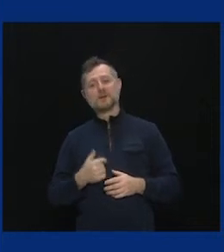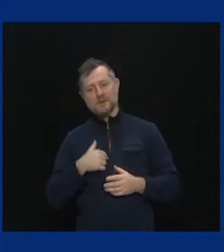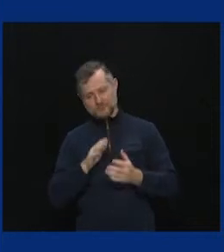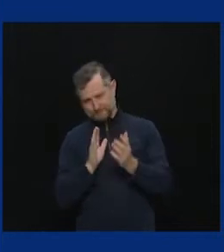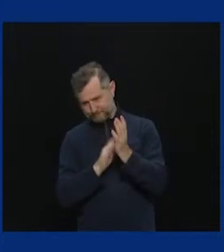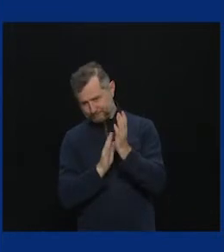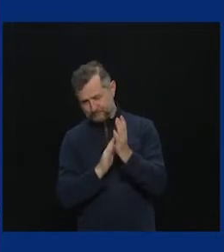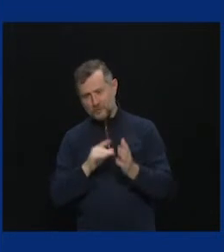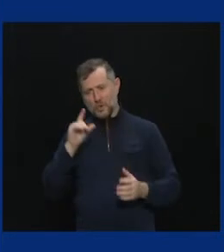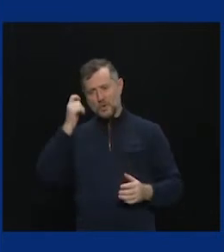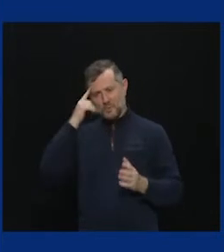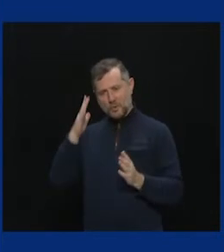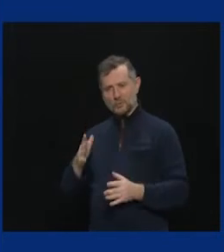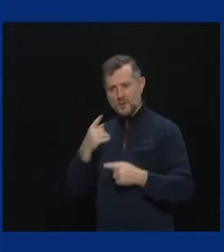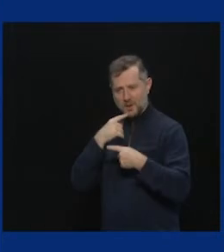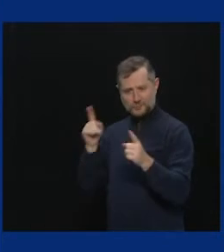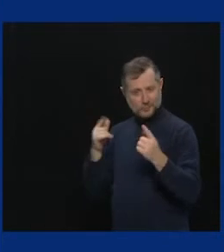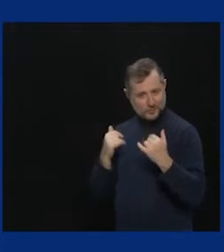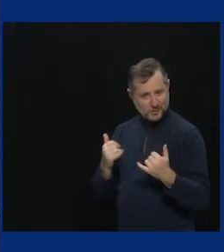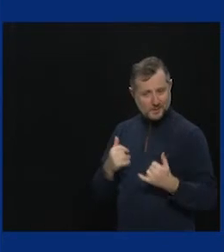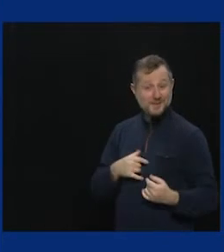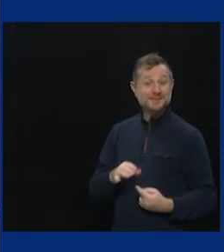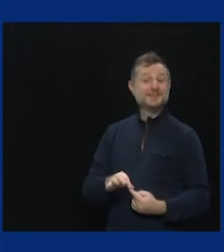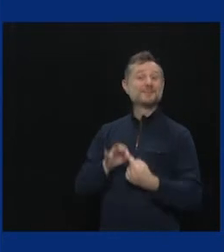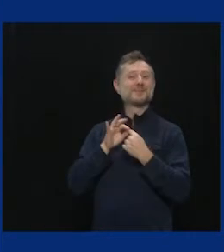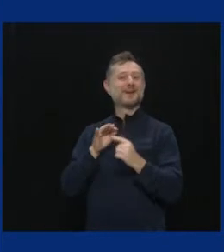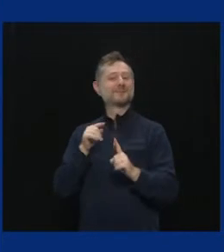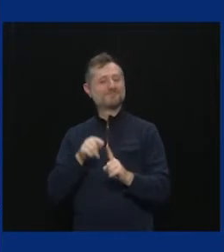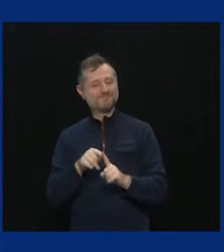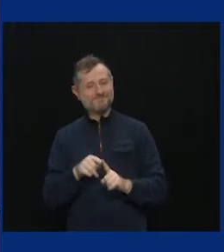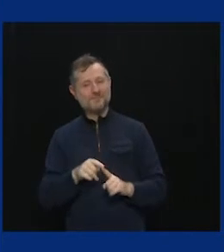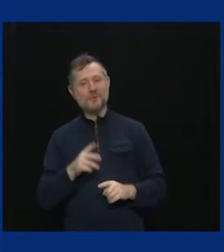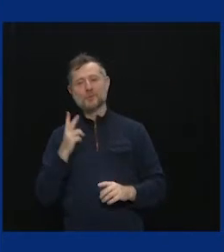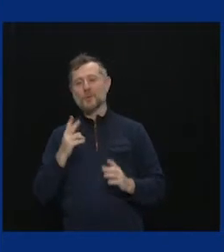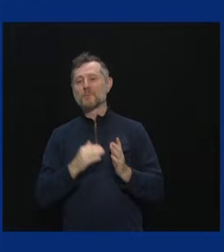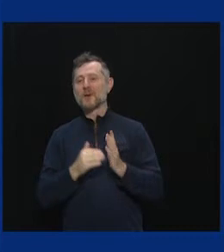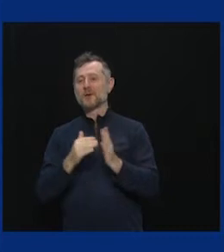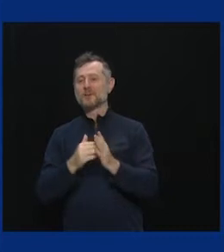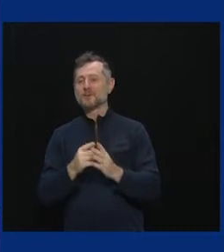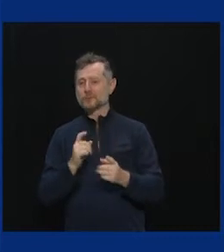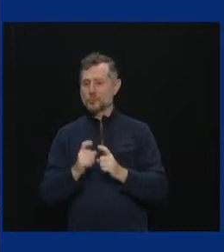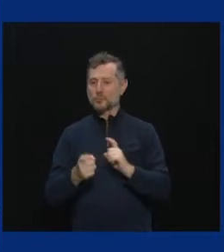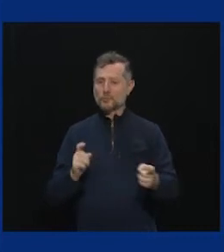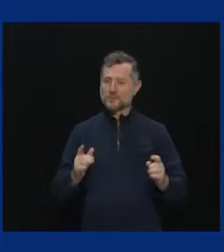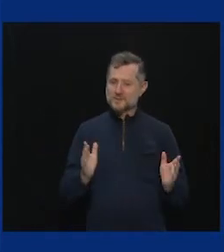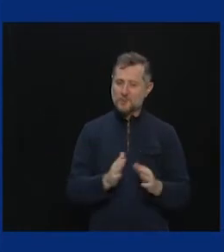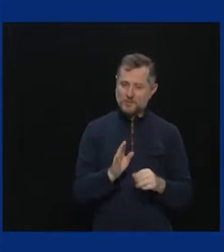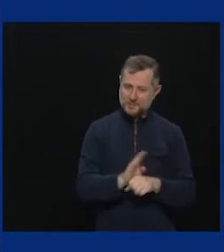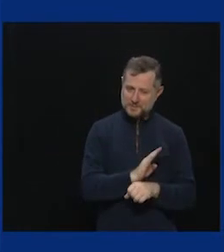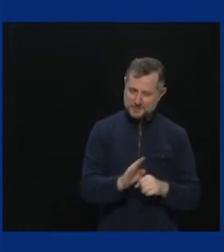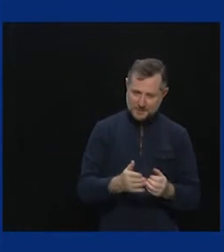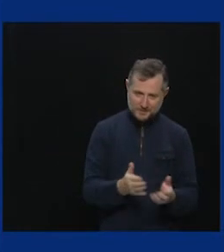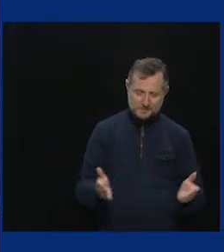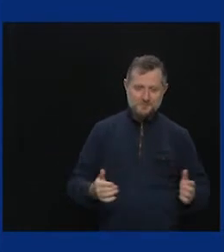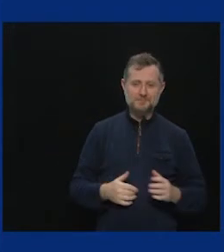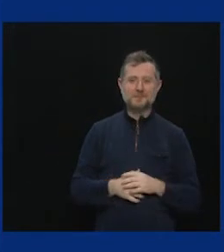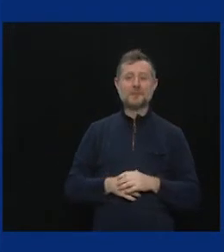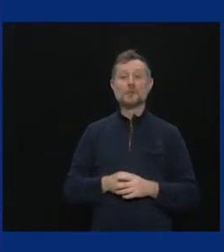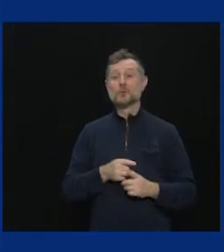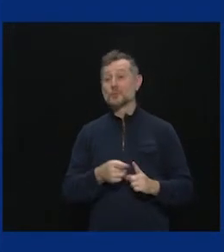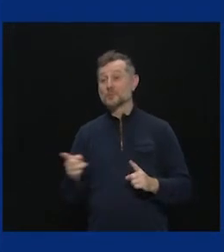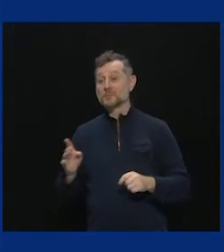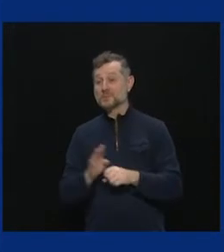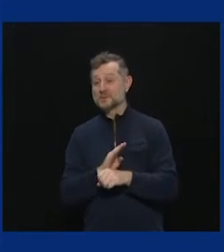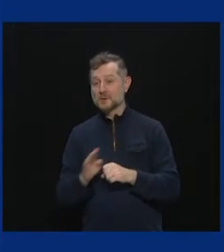today, especially the $2 million that are going to small businesses, to those businesses that we have to